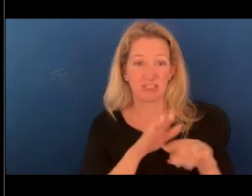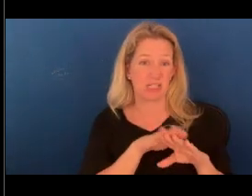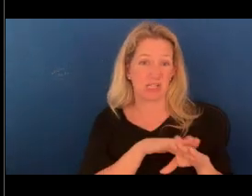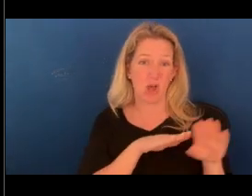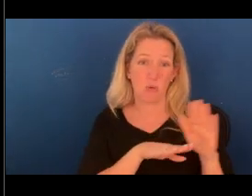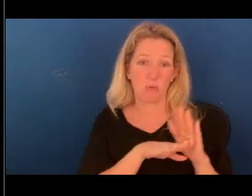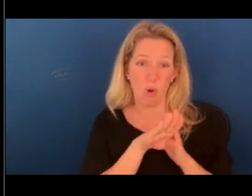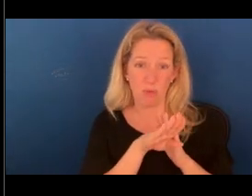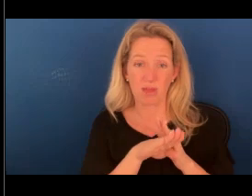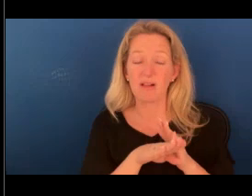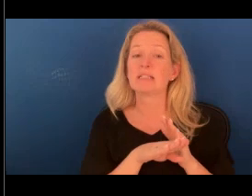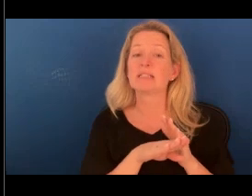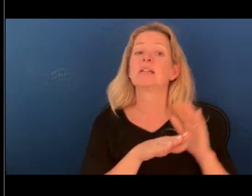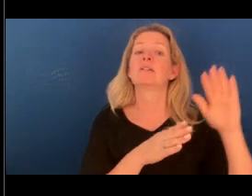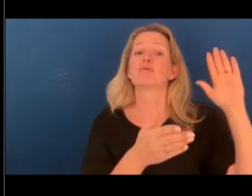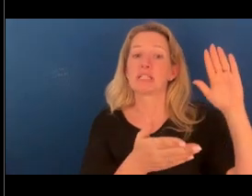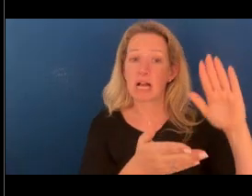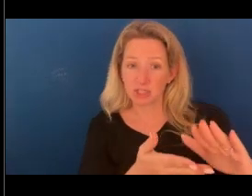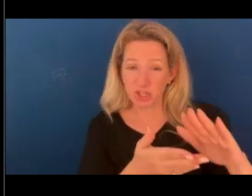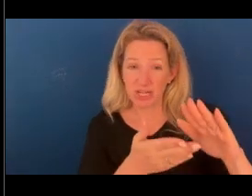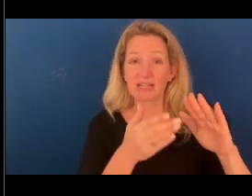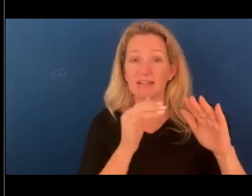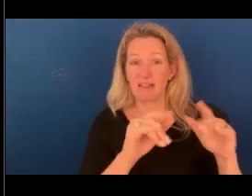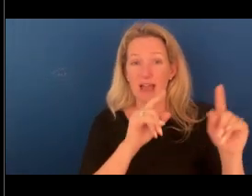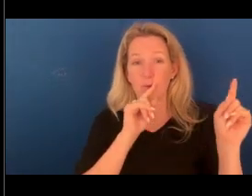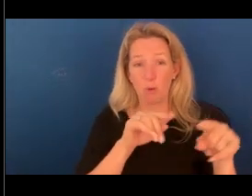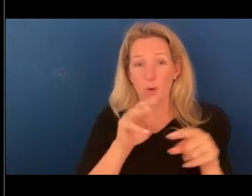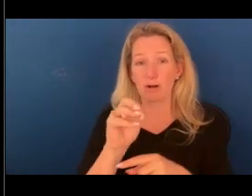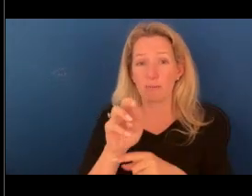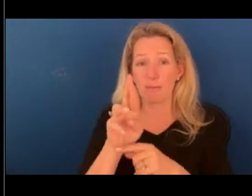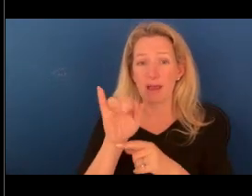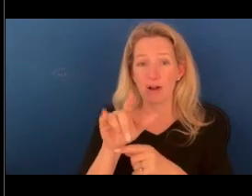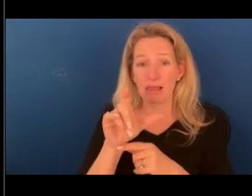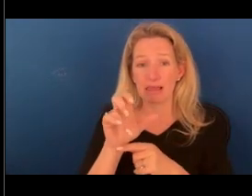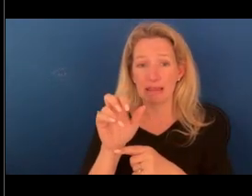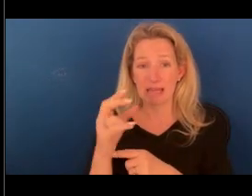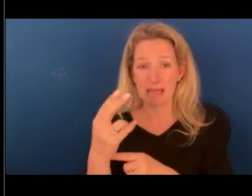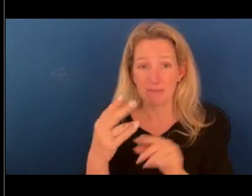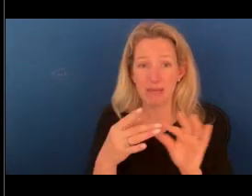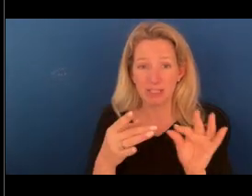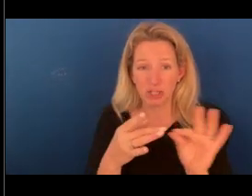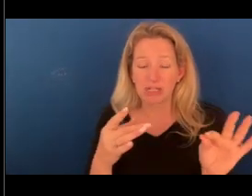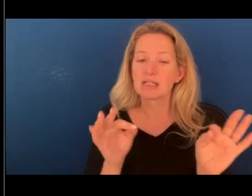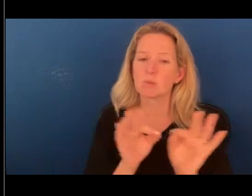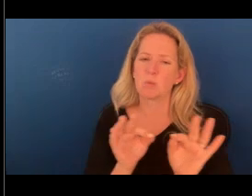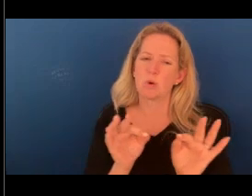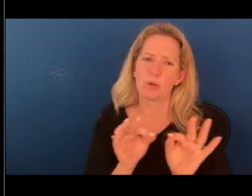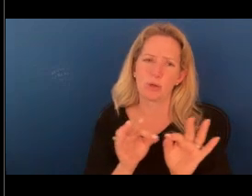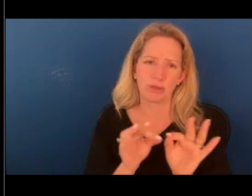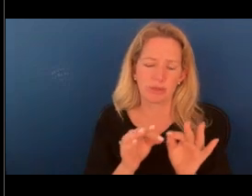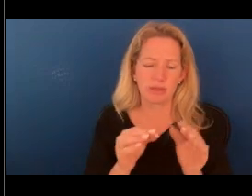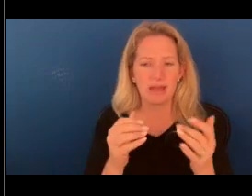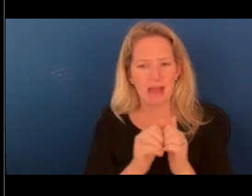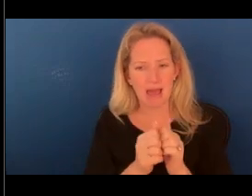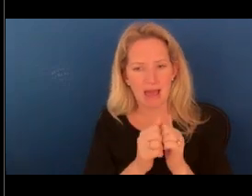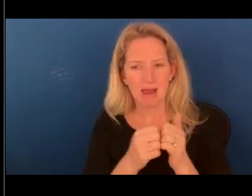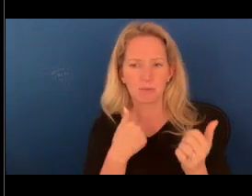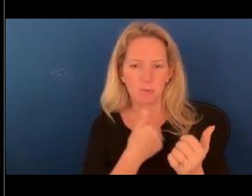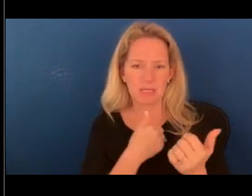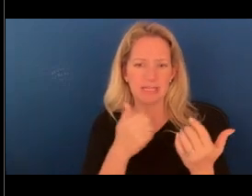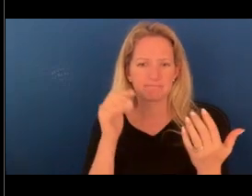to reduction. That NASEM report that Mary Lee mentioned is really worth the read about how we get to that point. Pew Charitable Trust put out